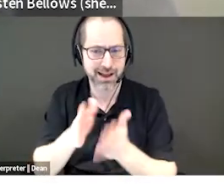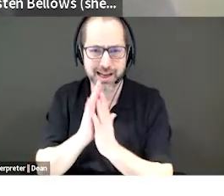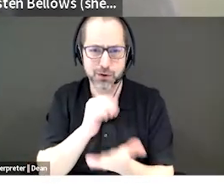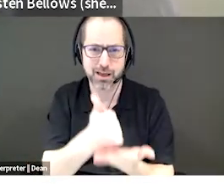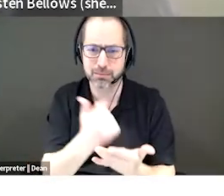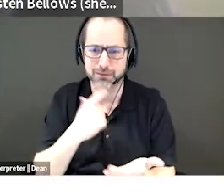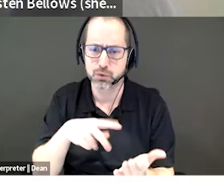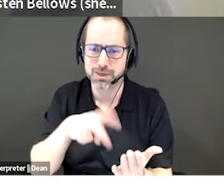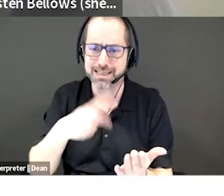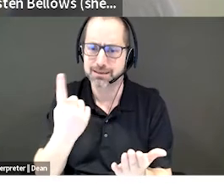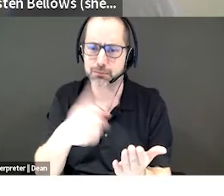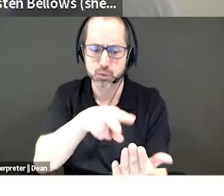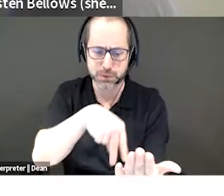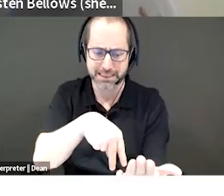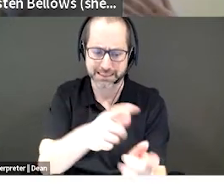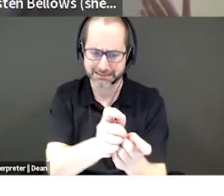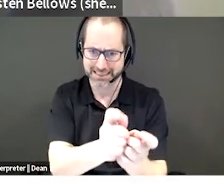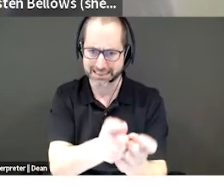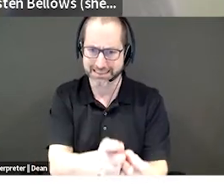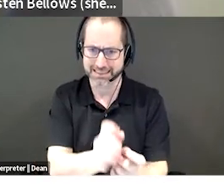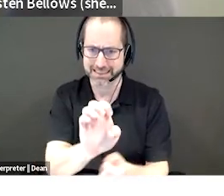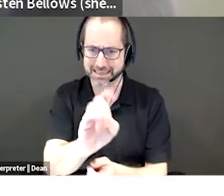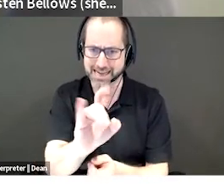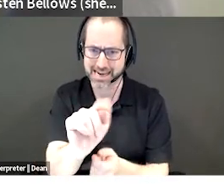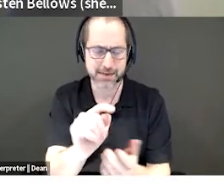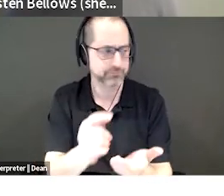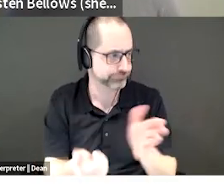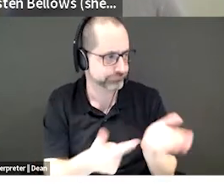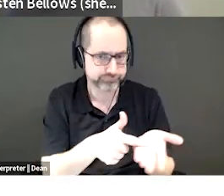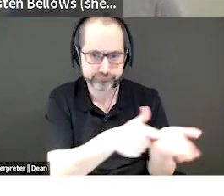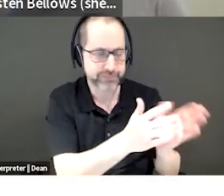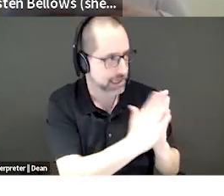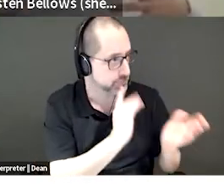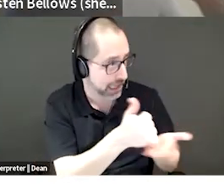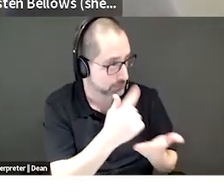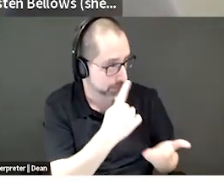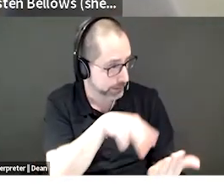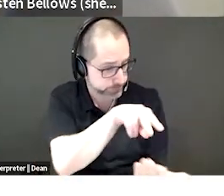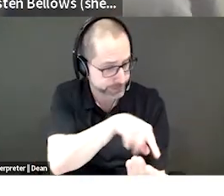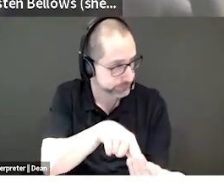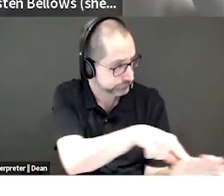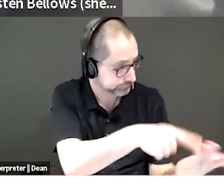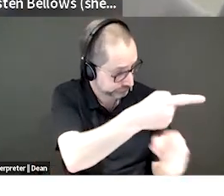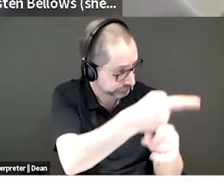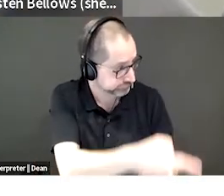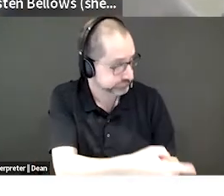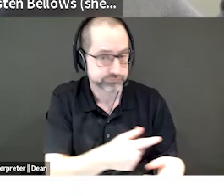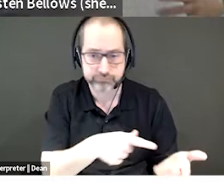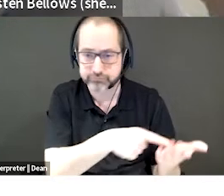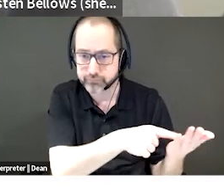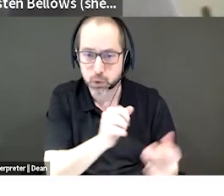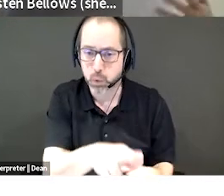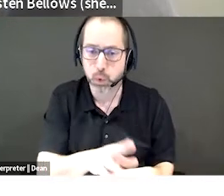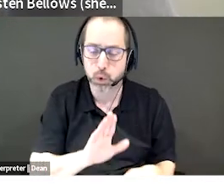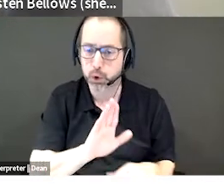to help. If you need someone to just listen to whatever, if